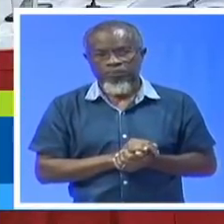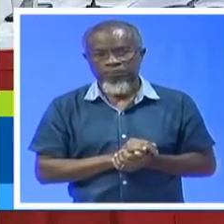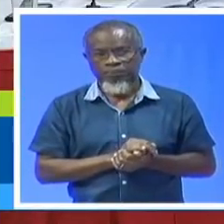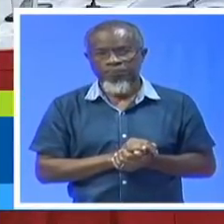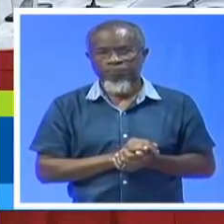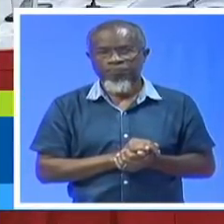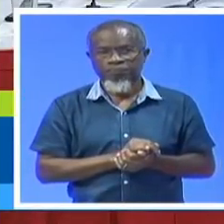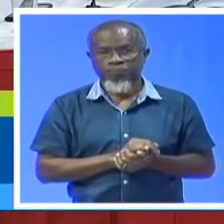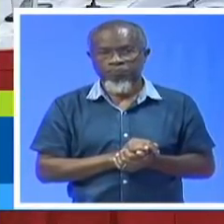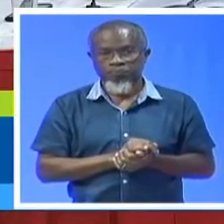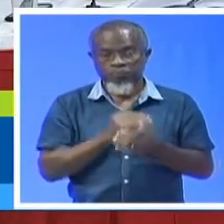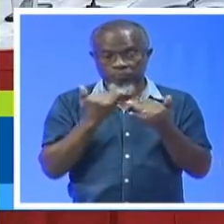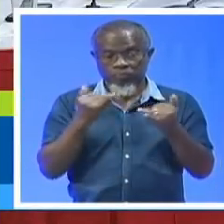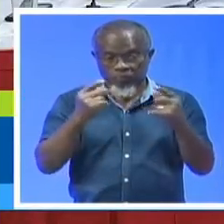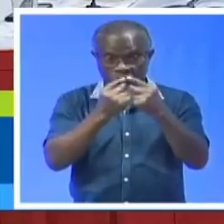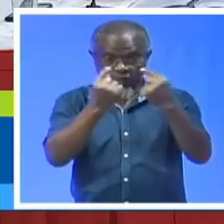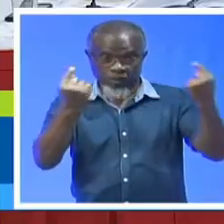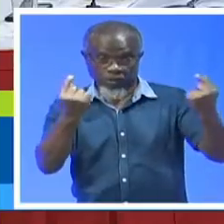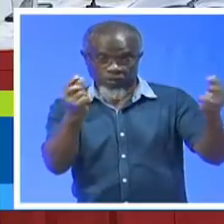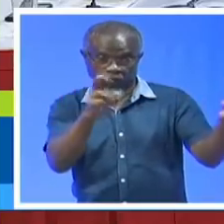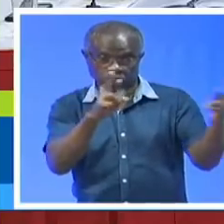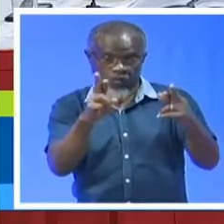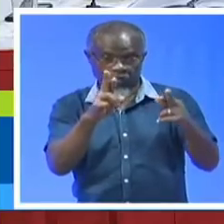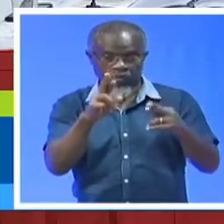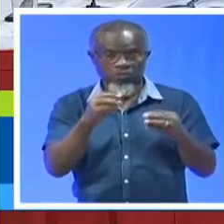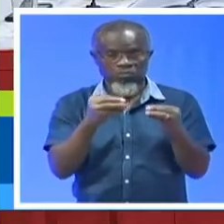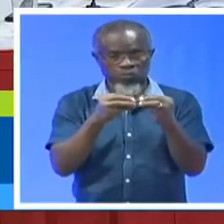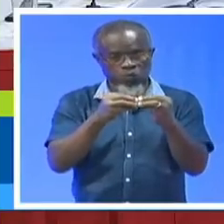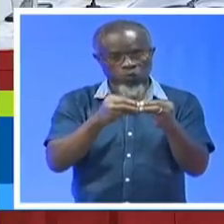Limited for a follow-up question.